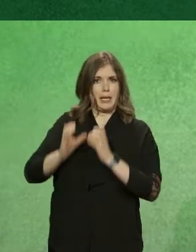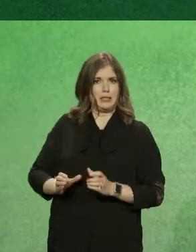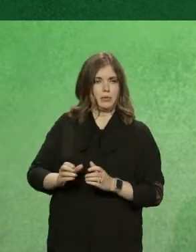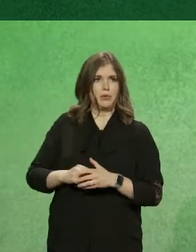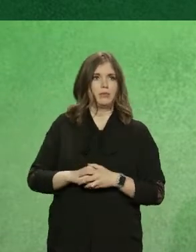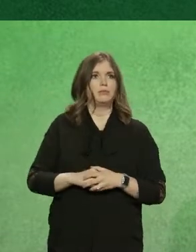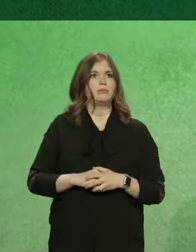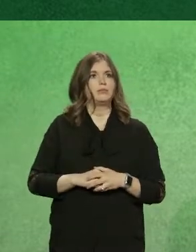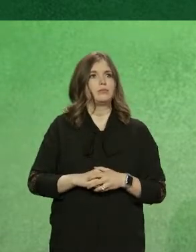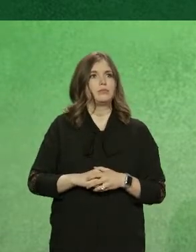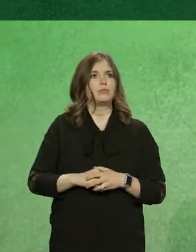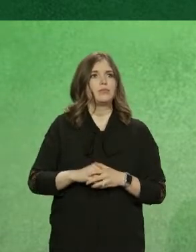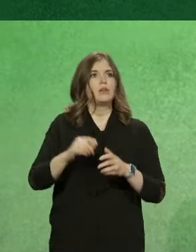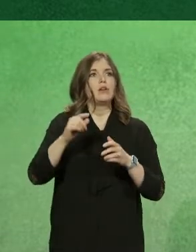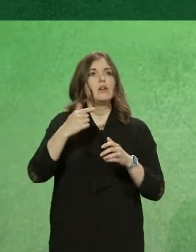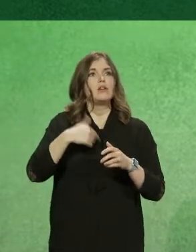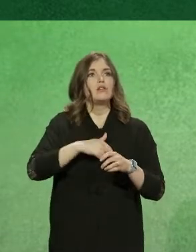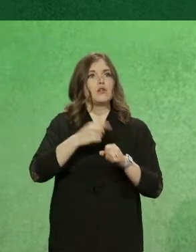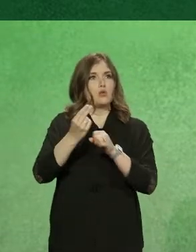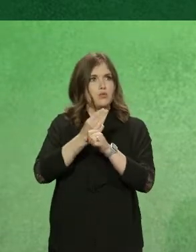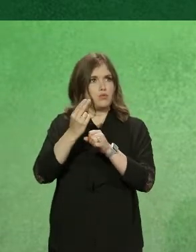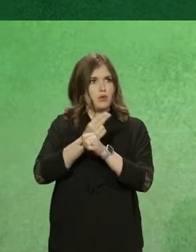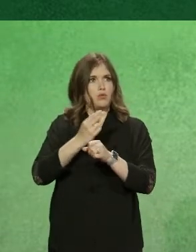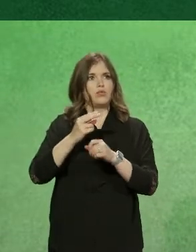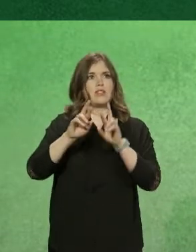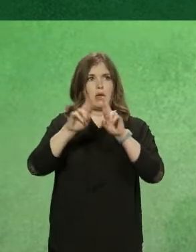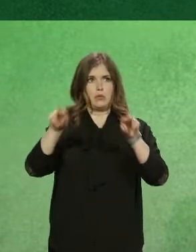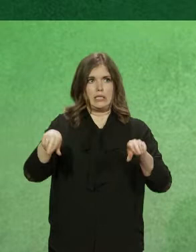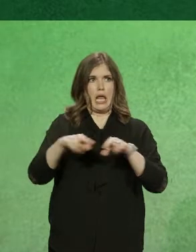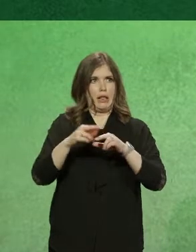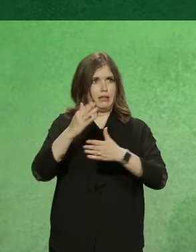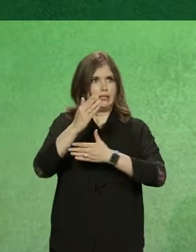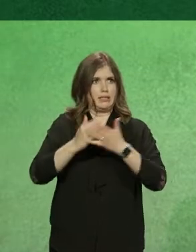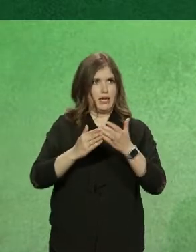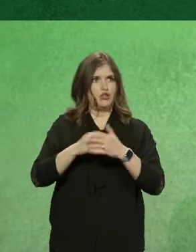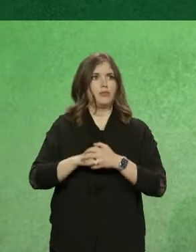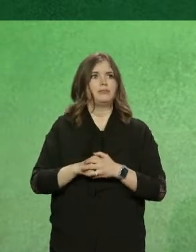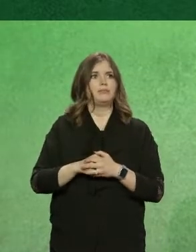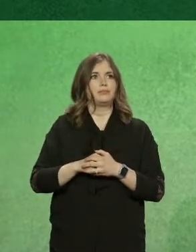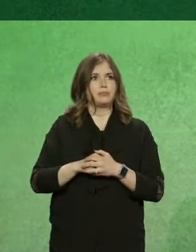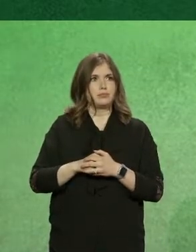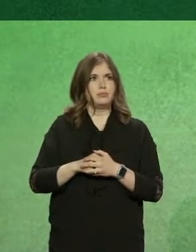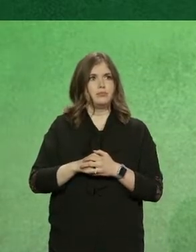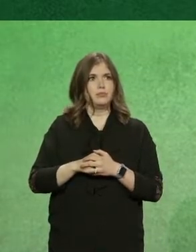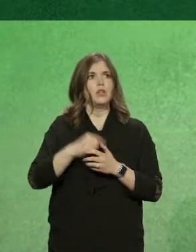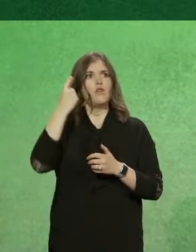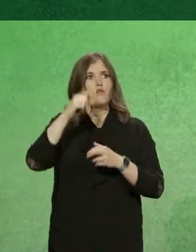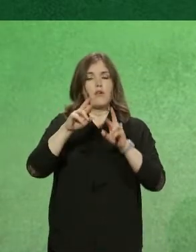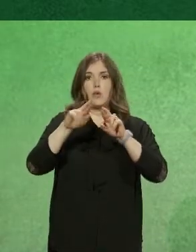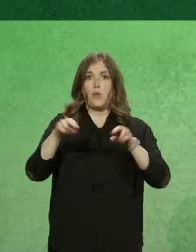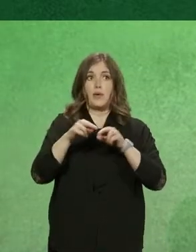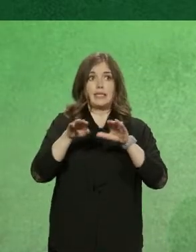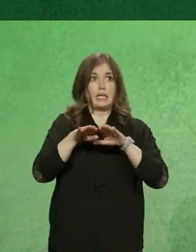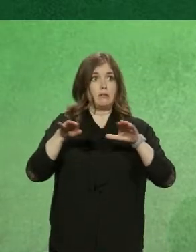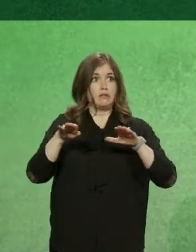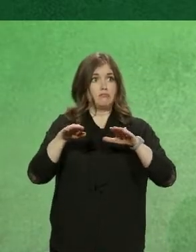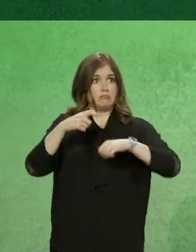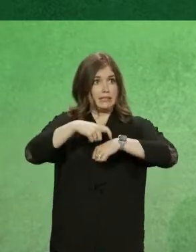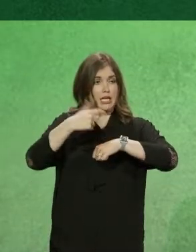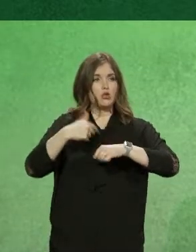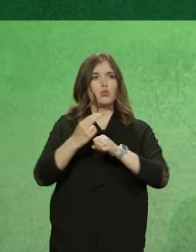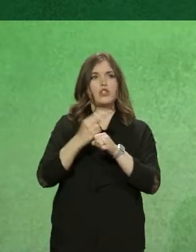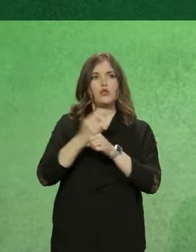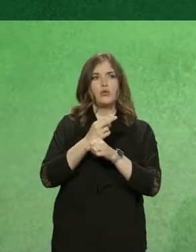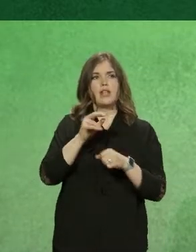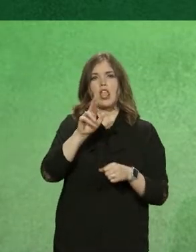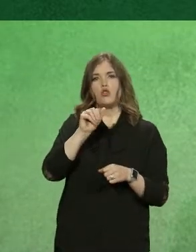state of the submitted used product. Under the reusable and recycle stage, we reuse the raw materials